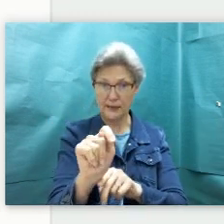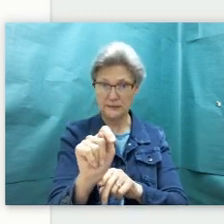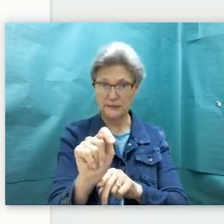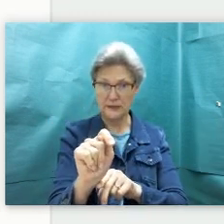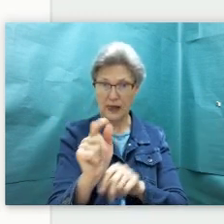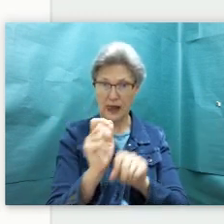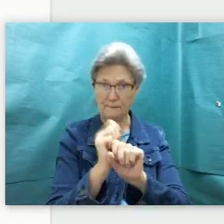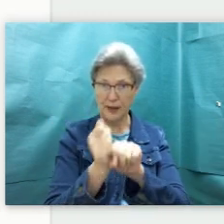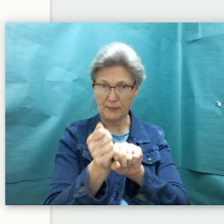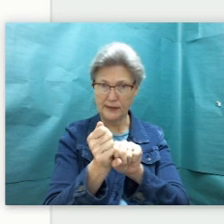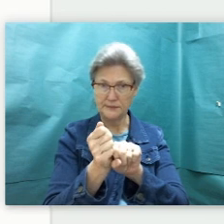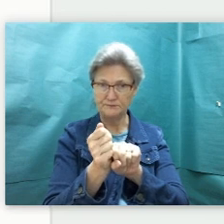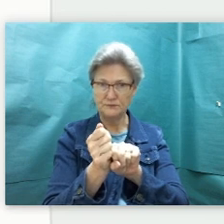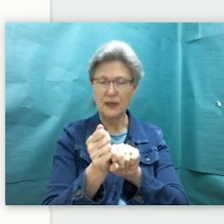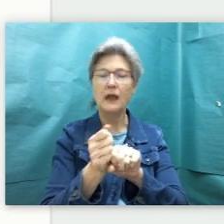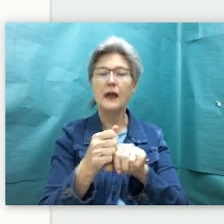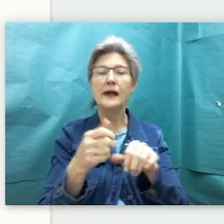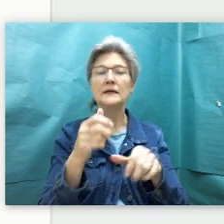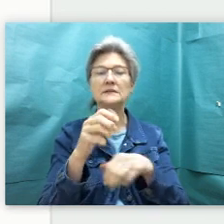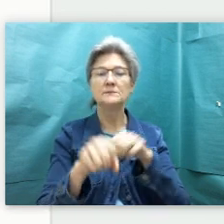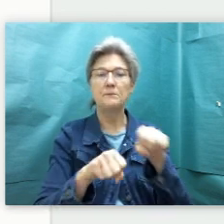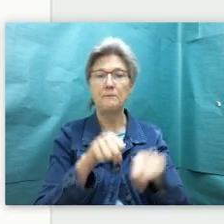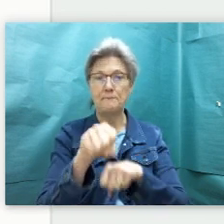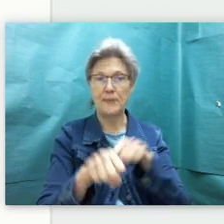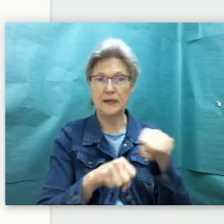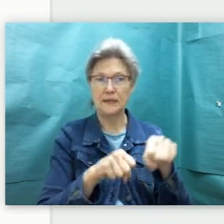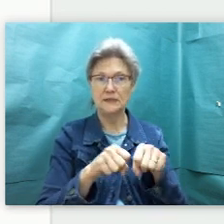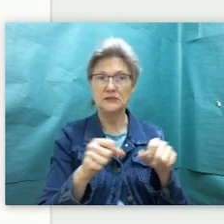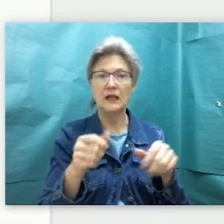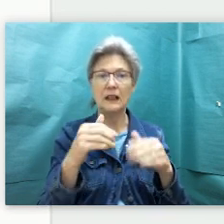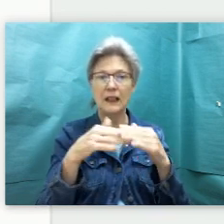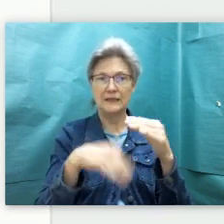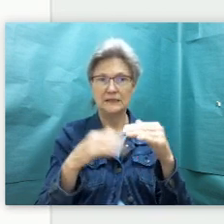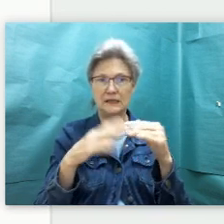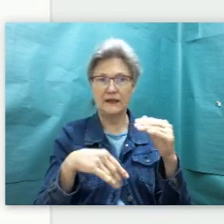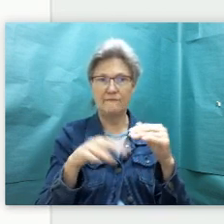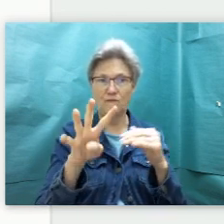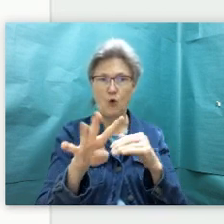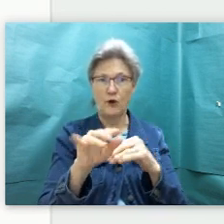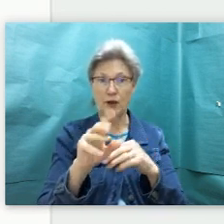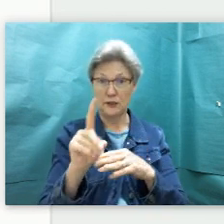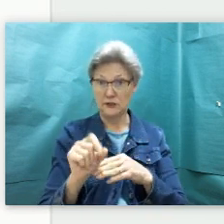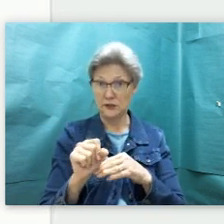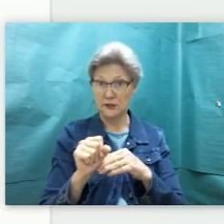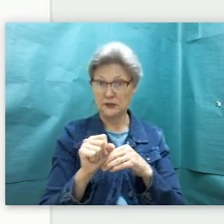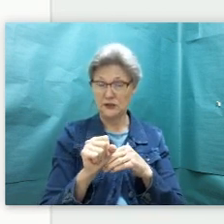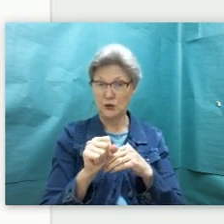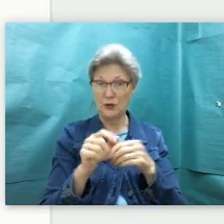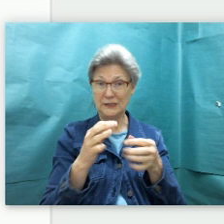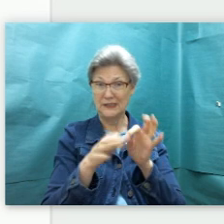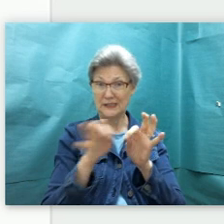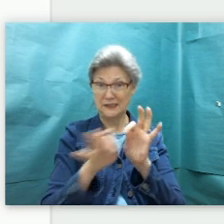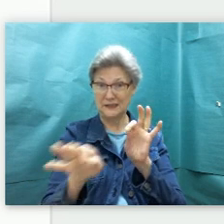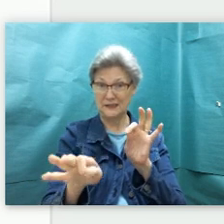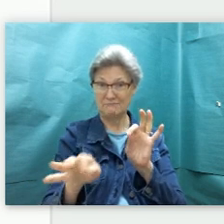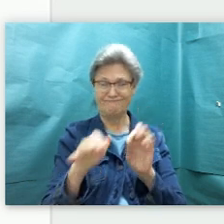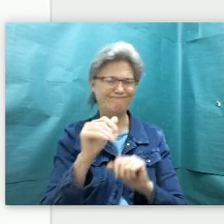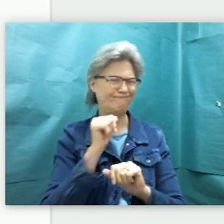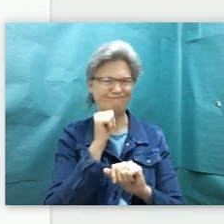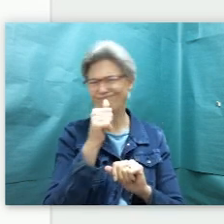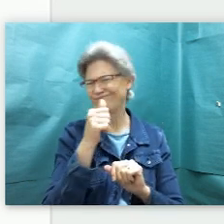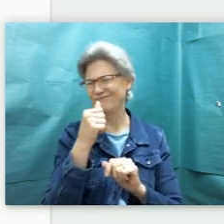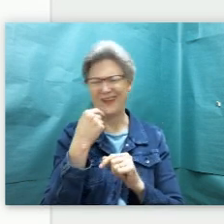is definitely shorter than 4 yards. So Jake's statement is not reasonable.